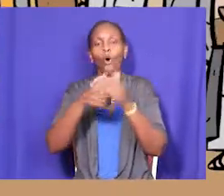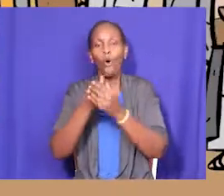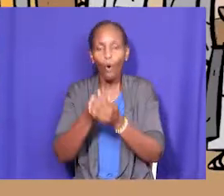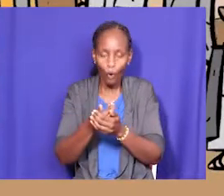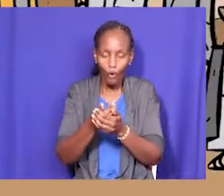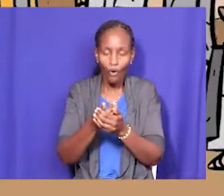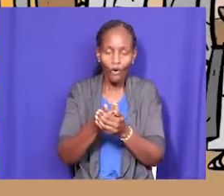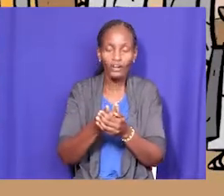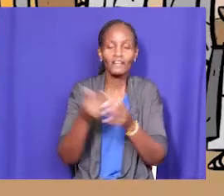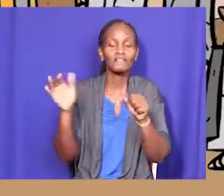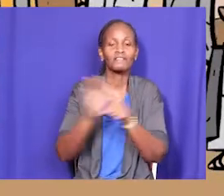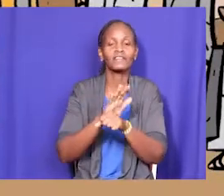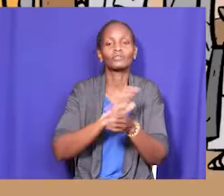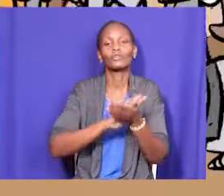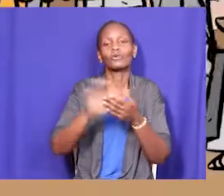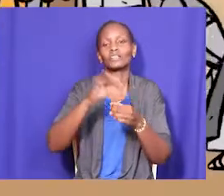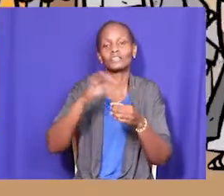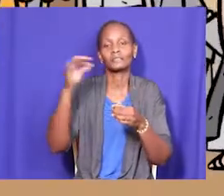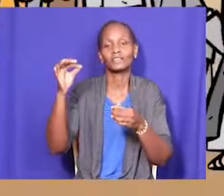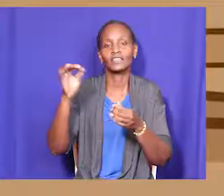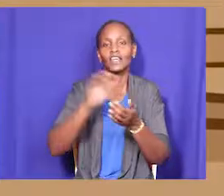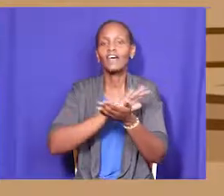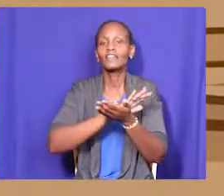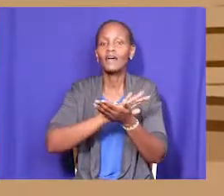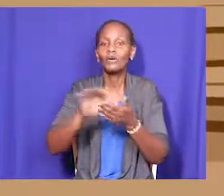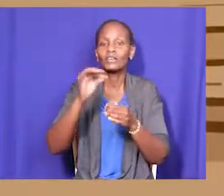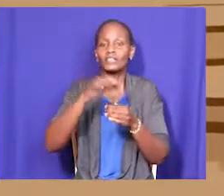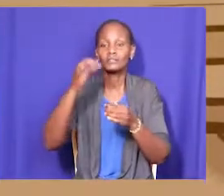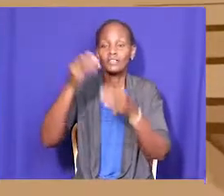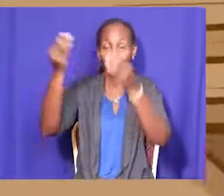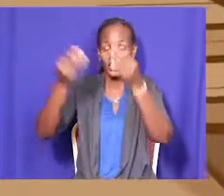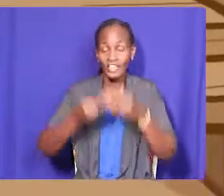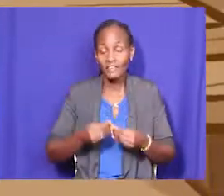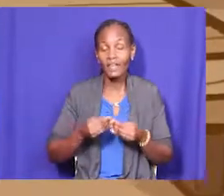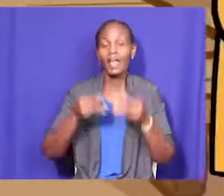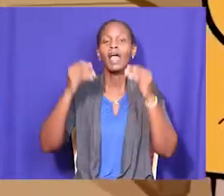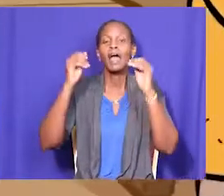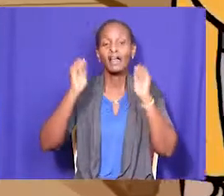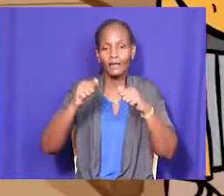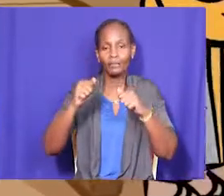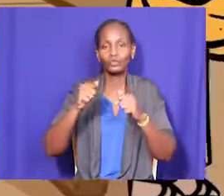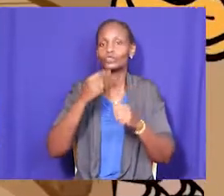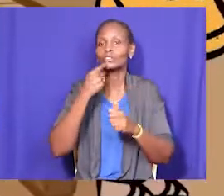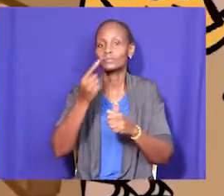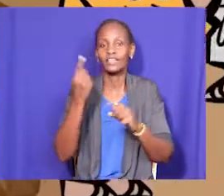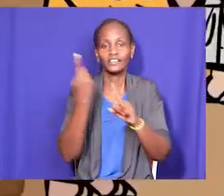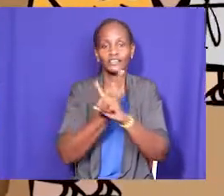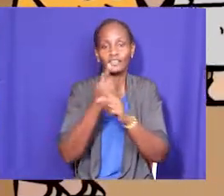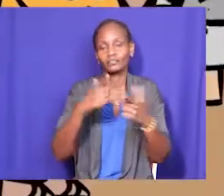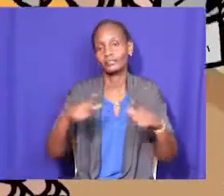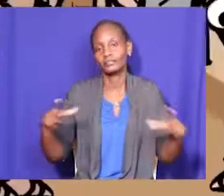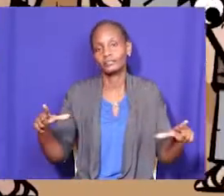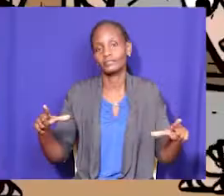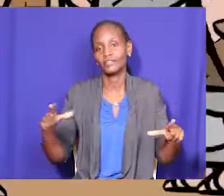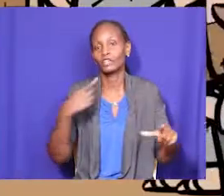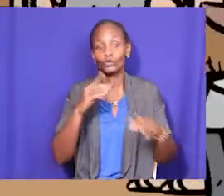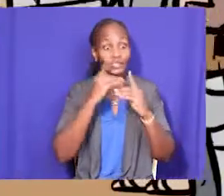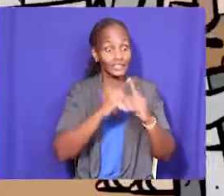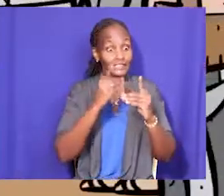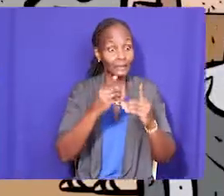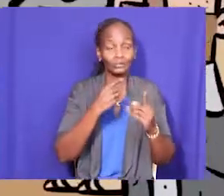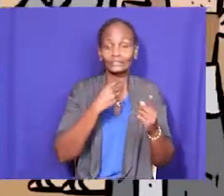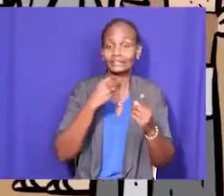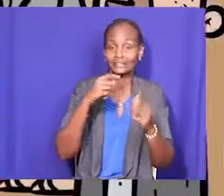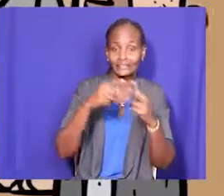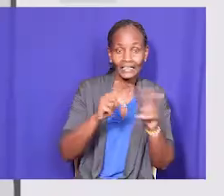the Holy Spirit. The Holy Spirit gave them the ability to speak in other languages, and so they started